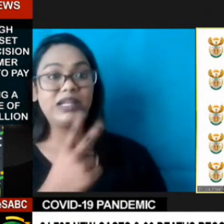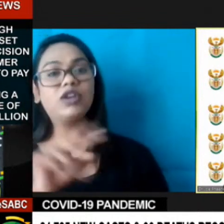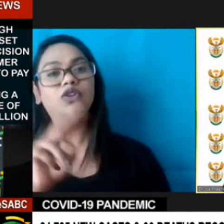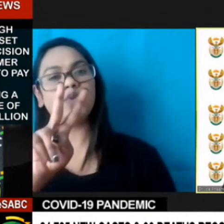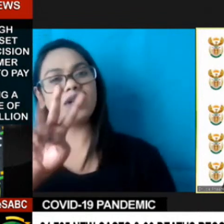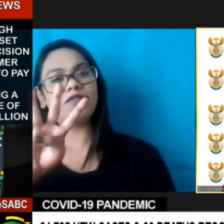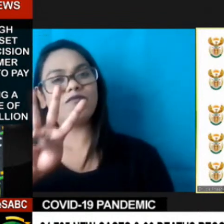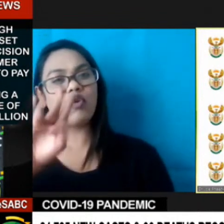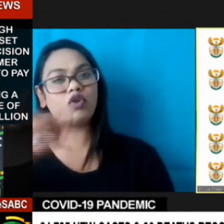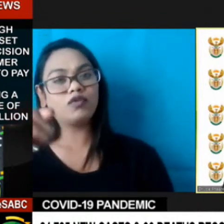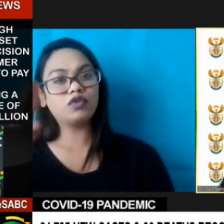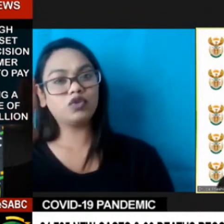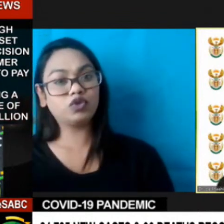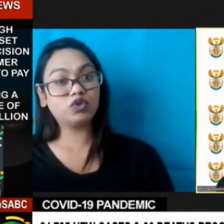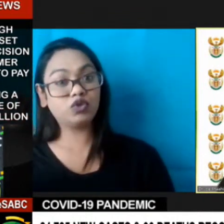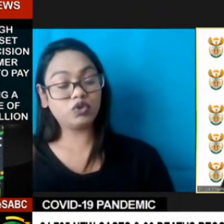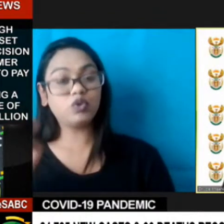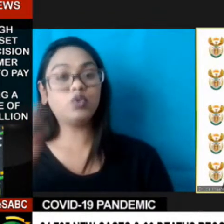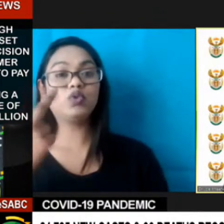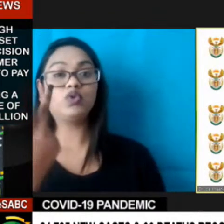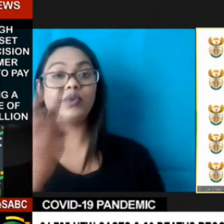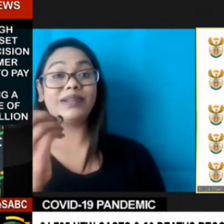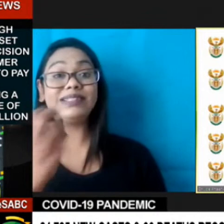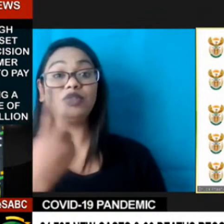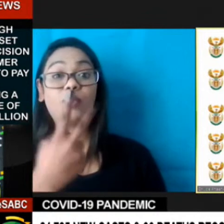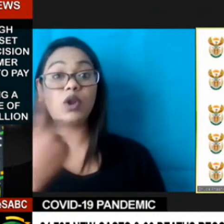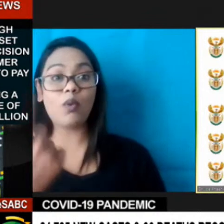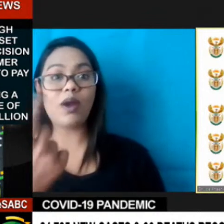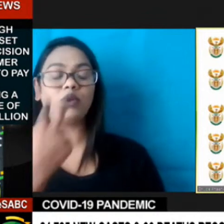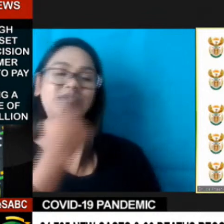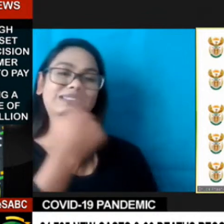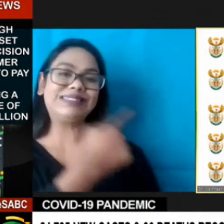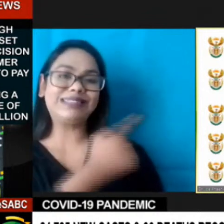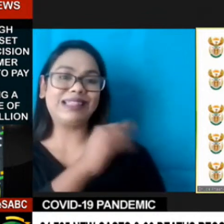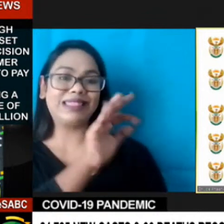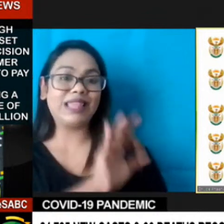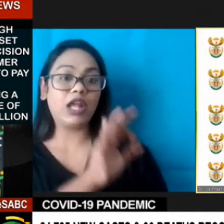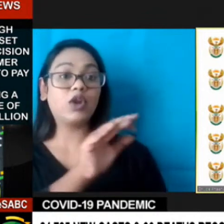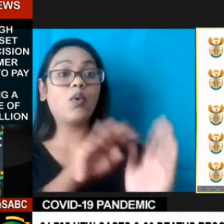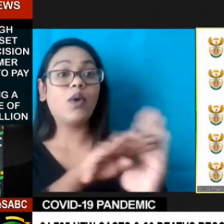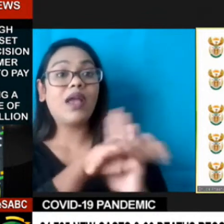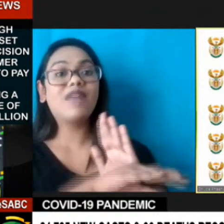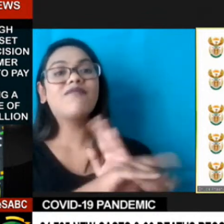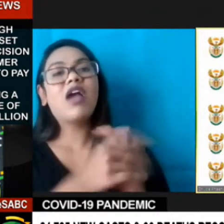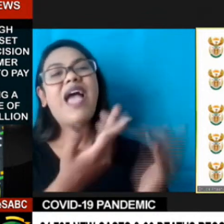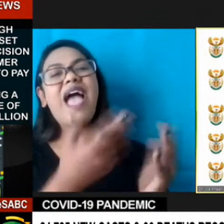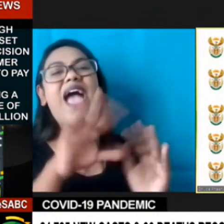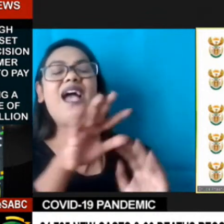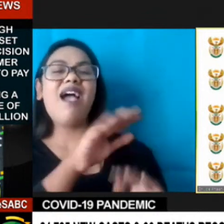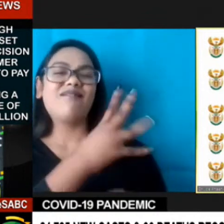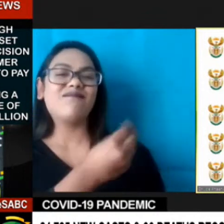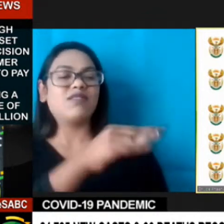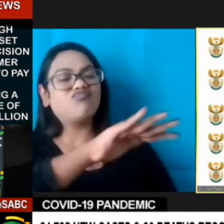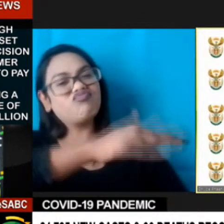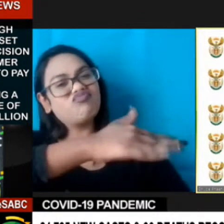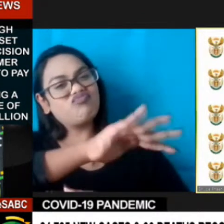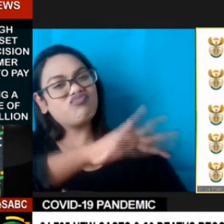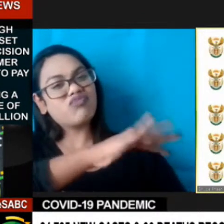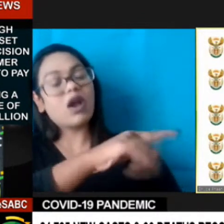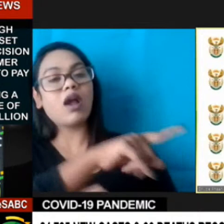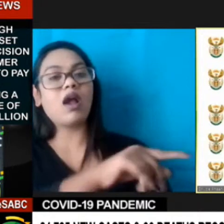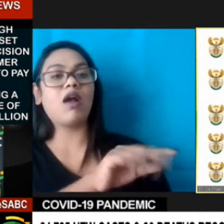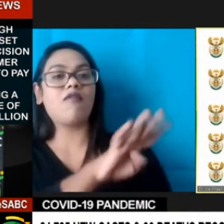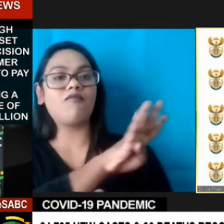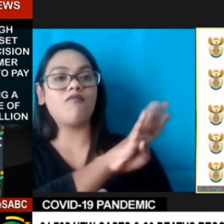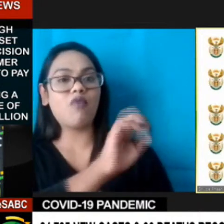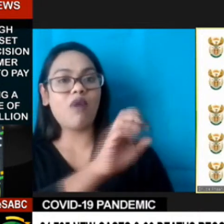2021, there were an average infection rate of 4,400 new cases per day, but the admissions were over